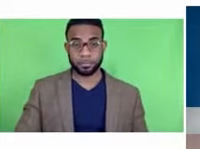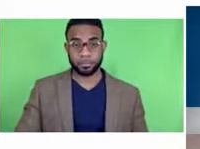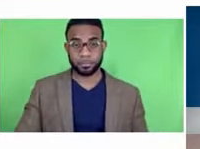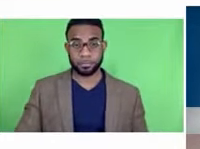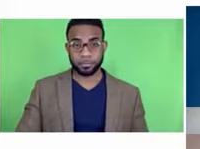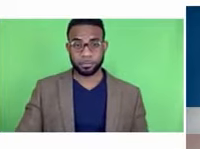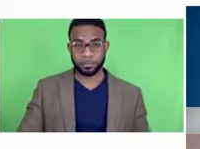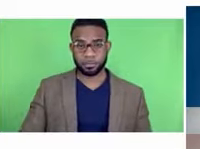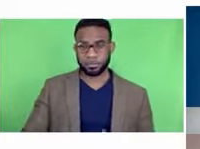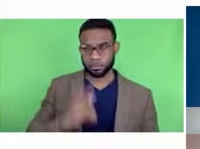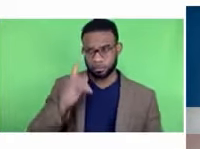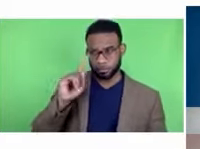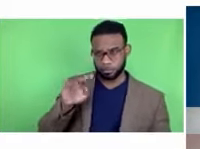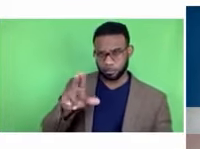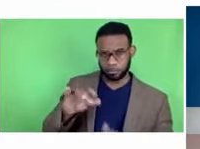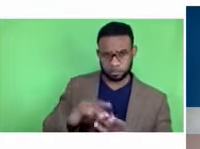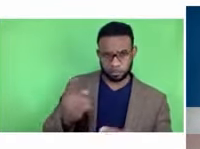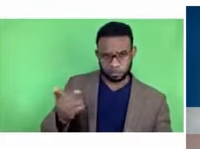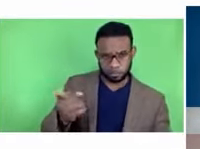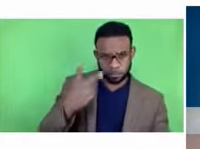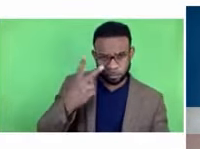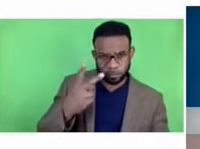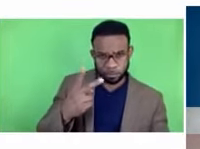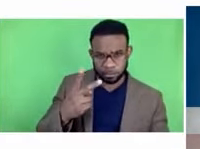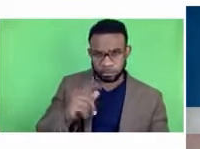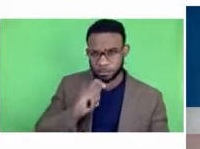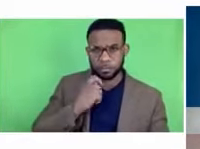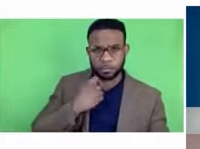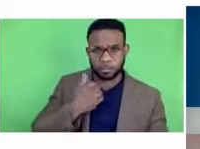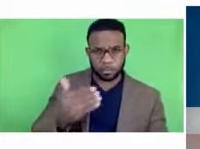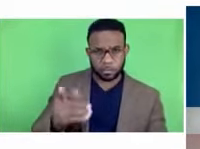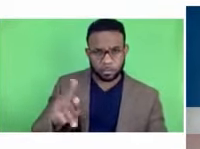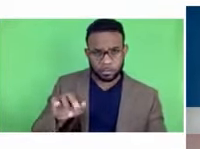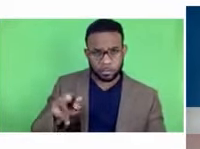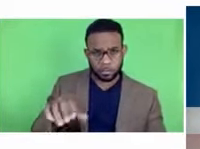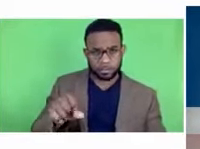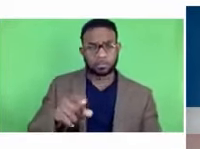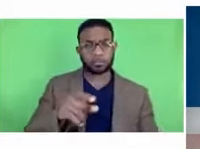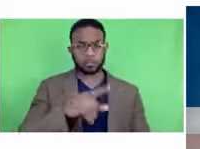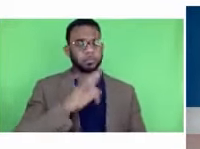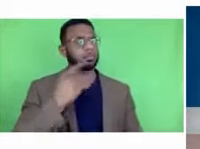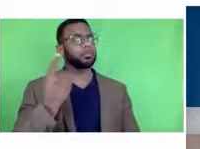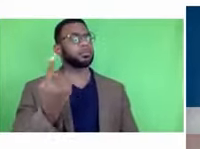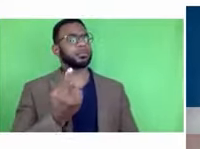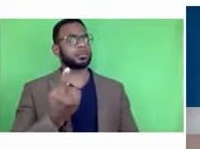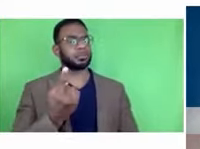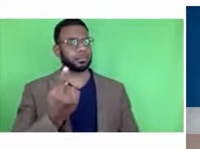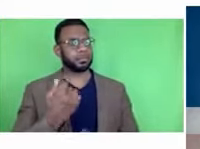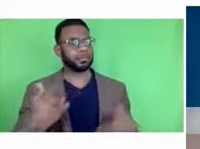I know, Travis, I think you were trying to say something there. I saw your mute going. There's always a fear that